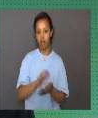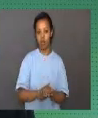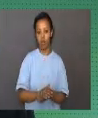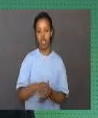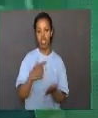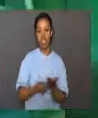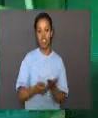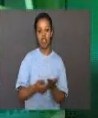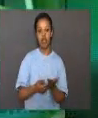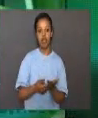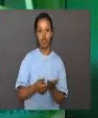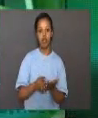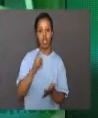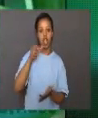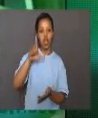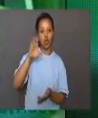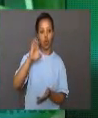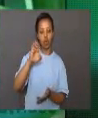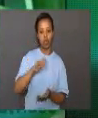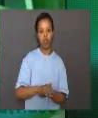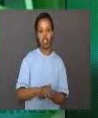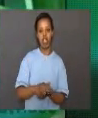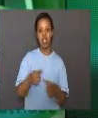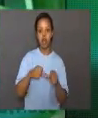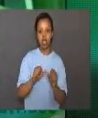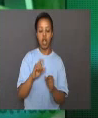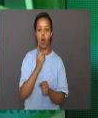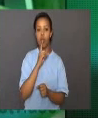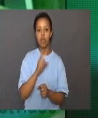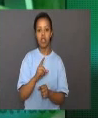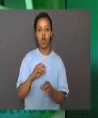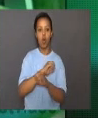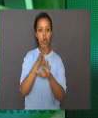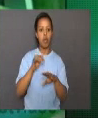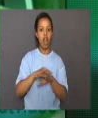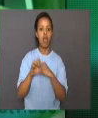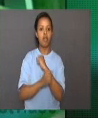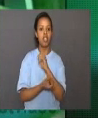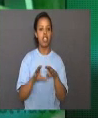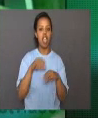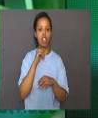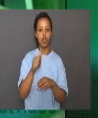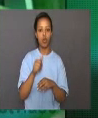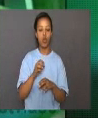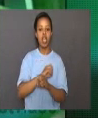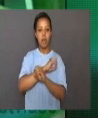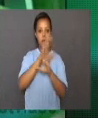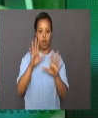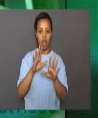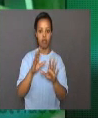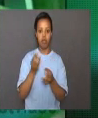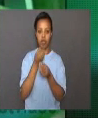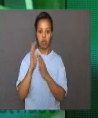glucose. The light-independent reactions in photosynthesis